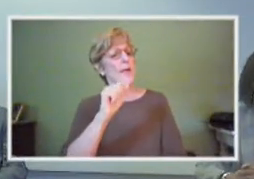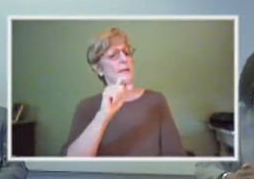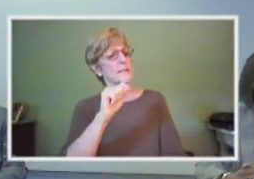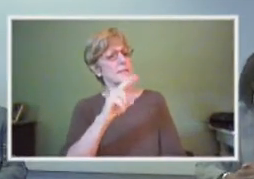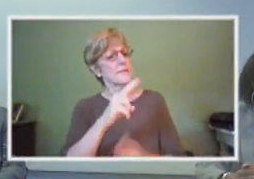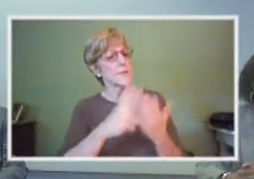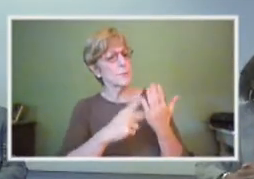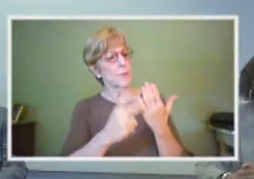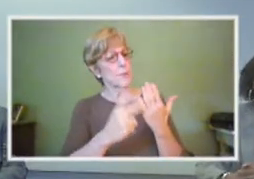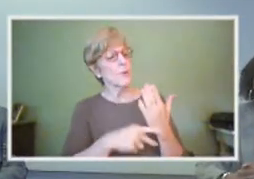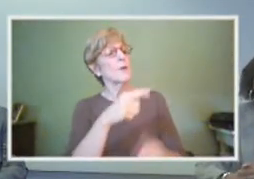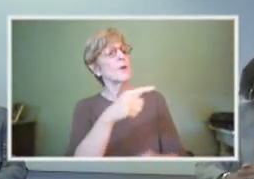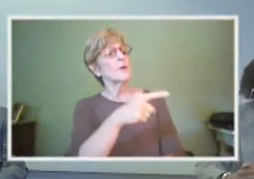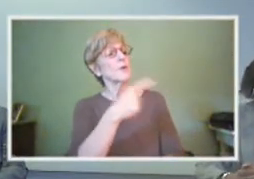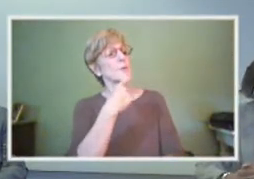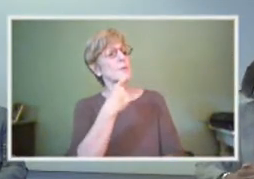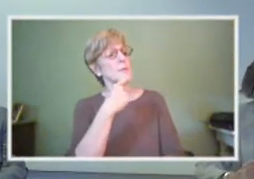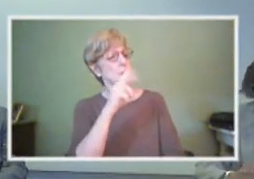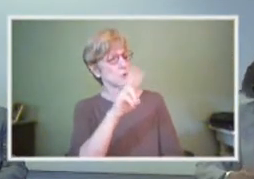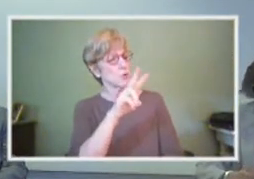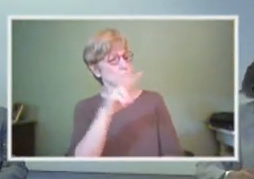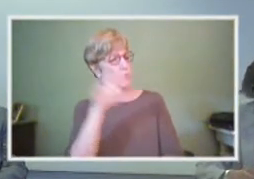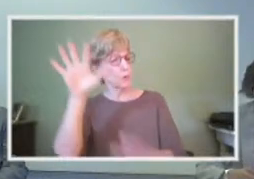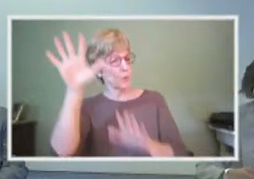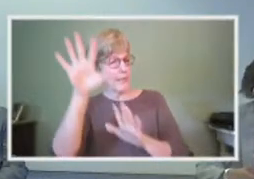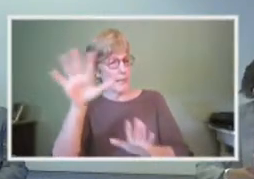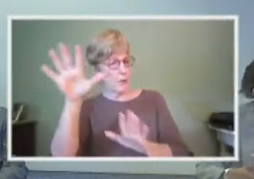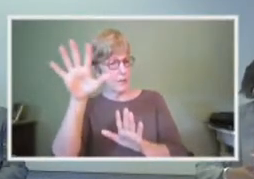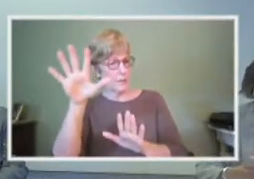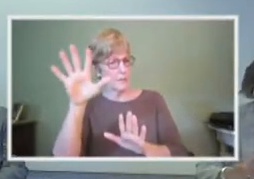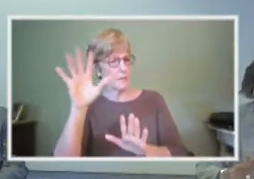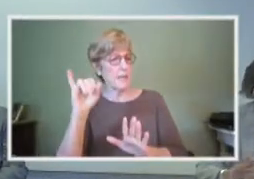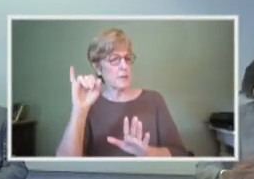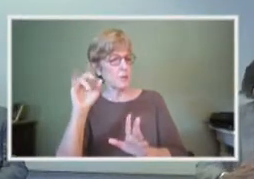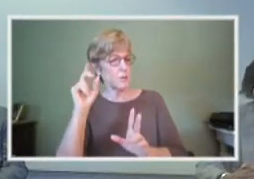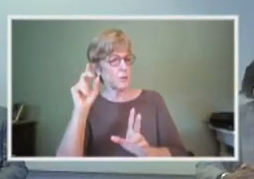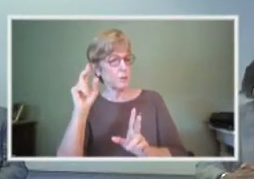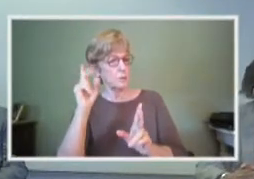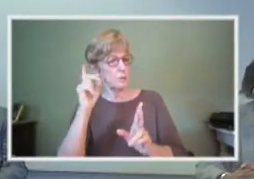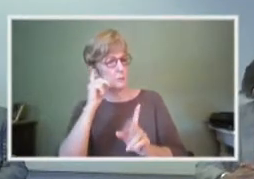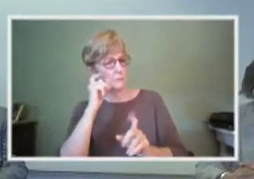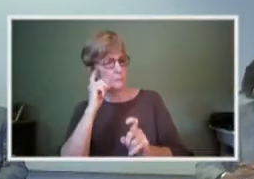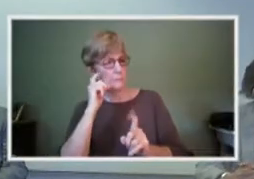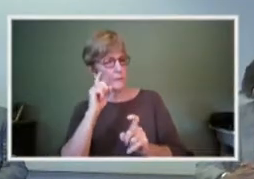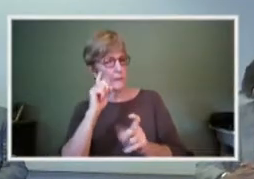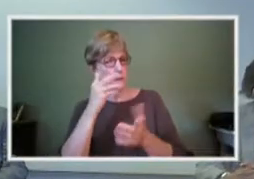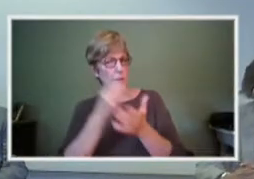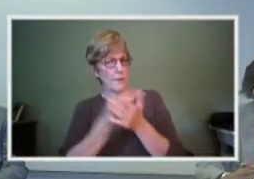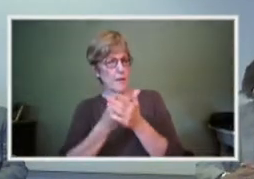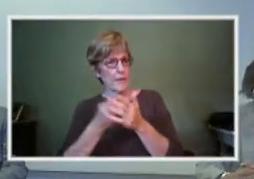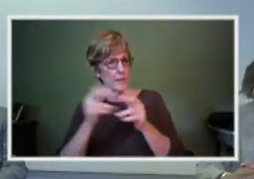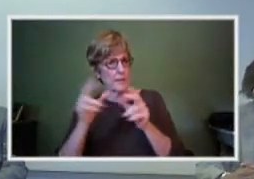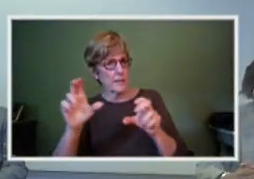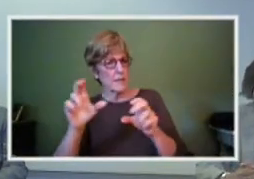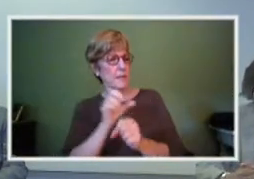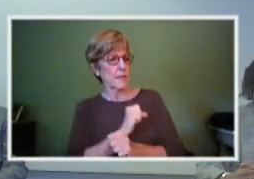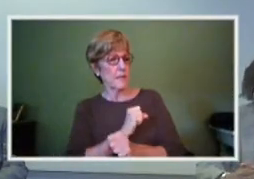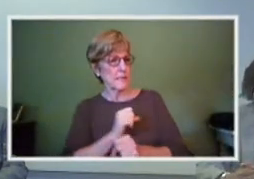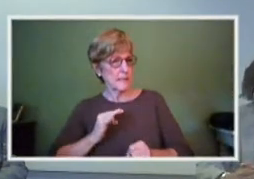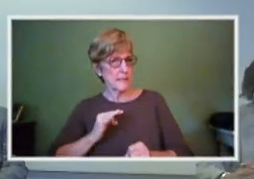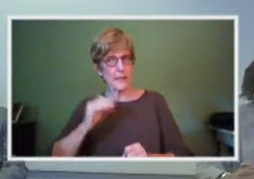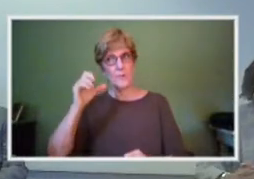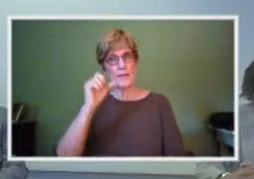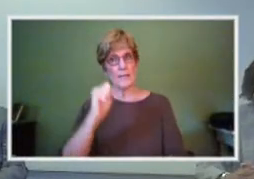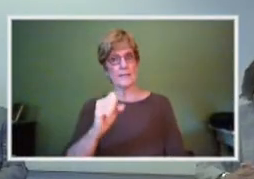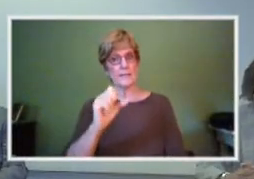had mentioned the two areas that you're looking to invest in along Southside Homes and